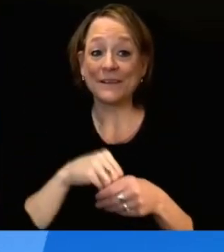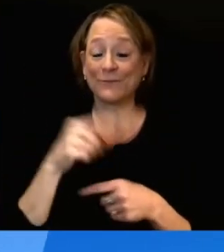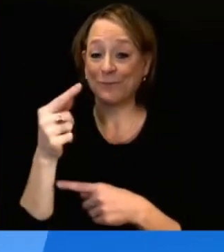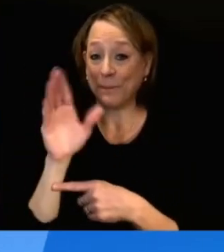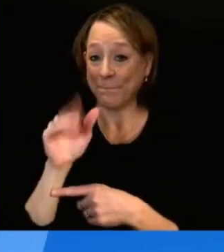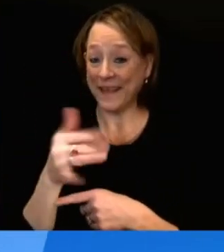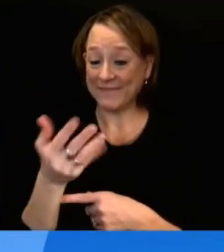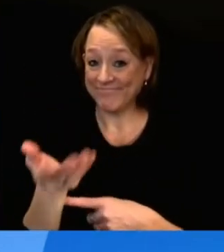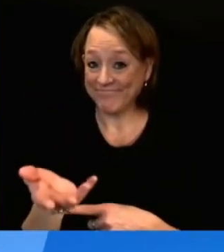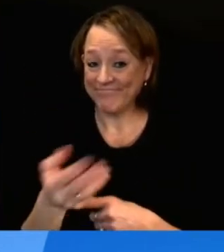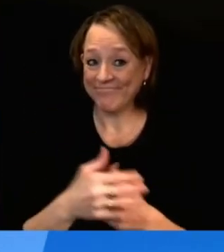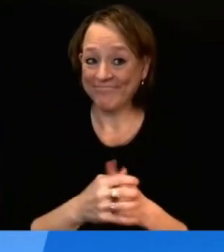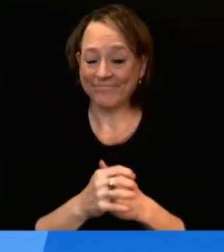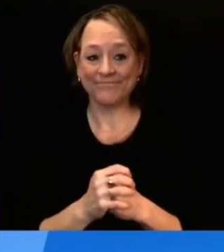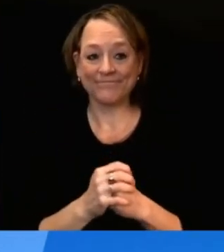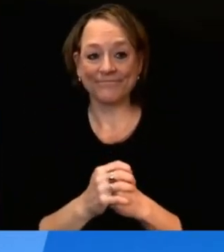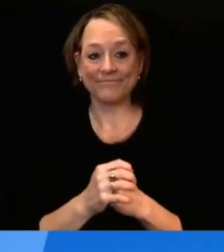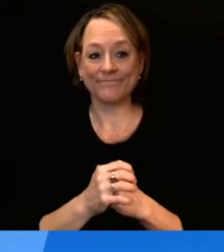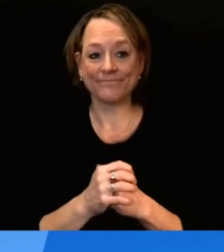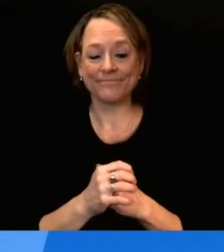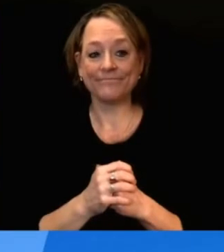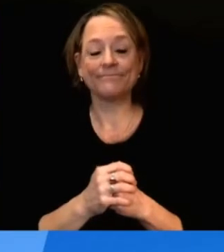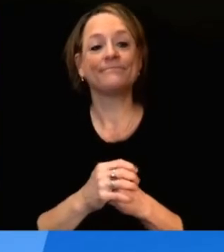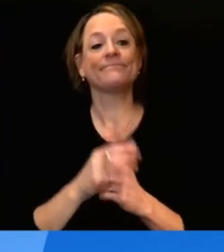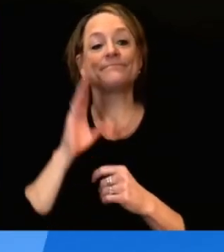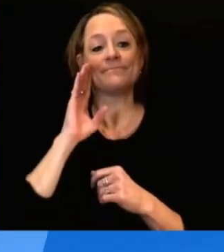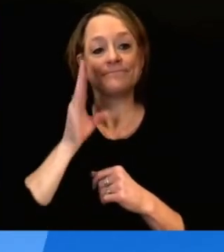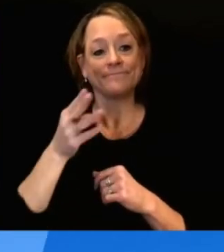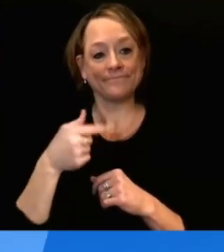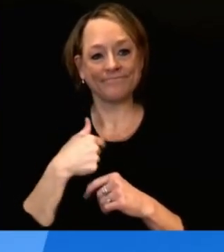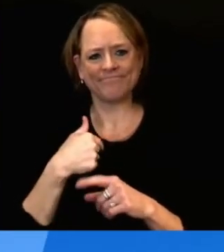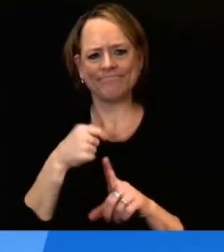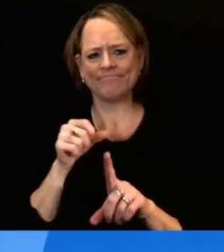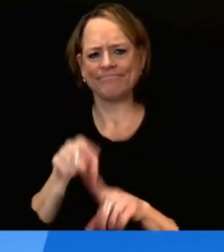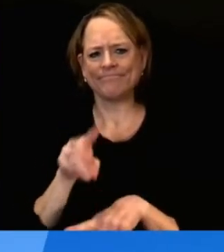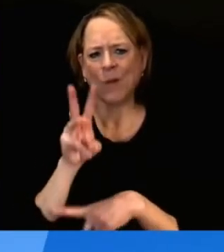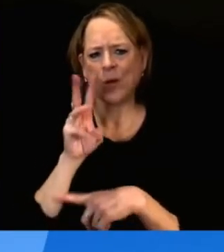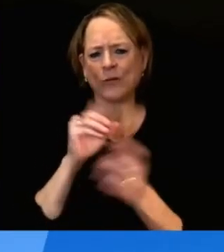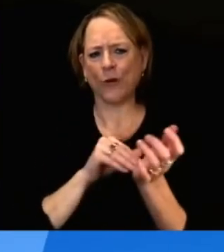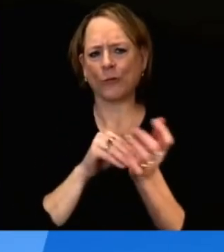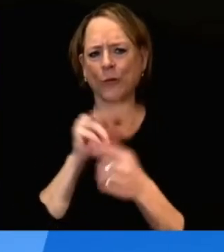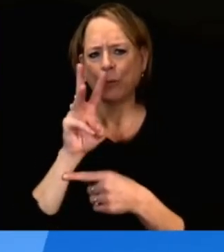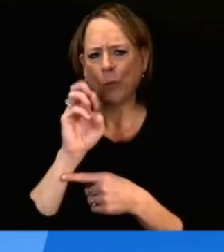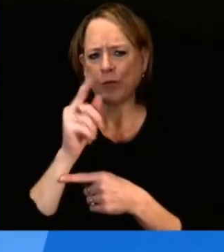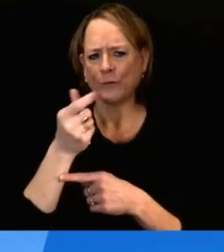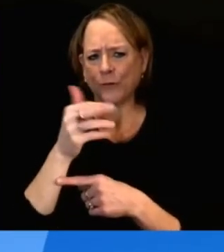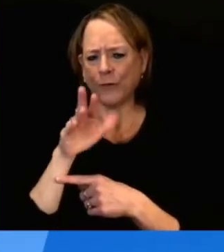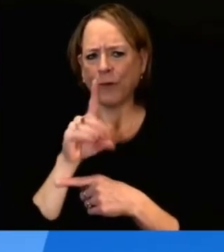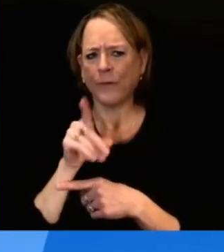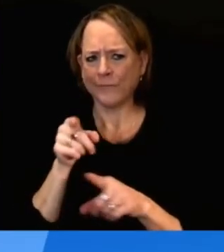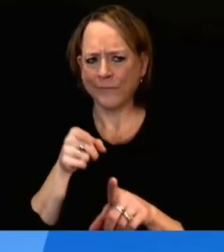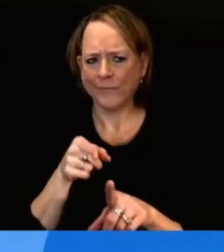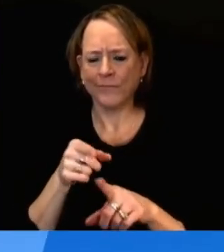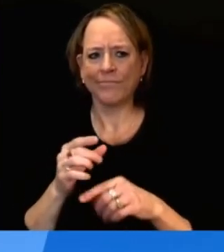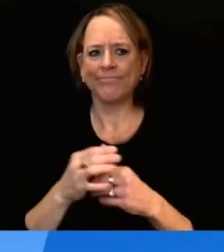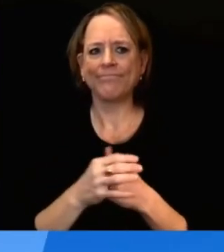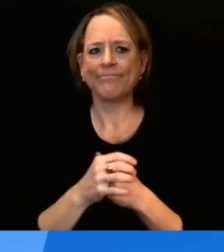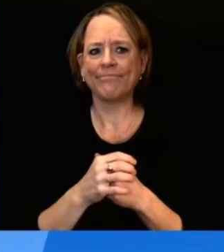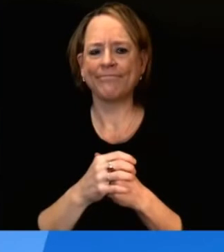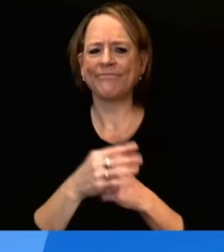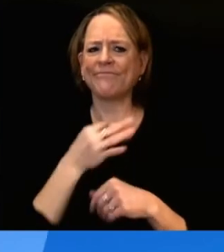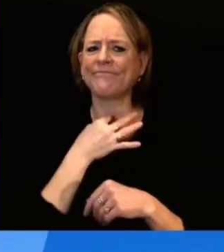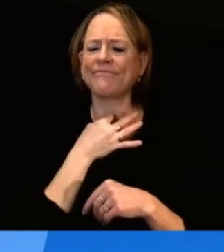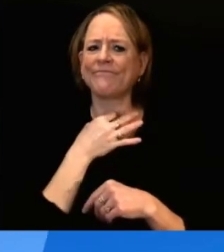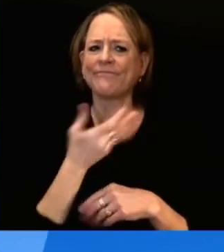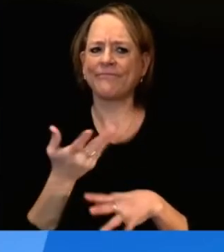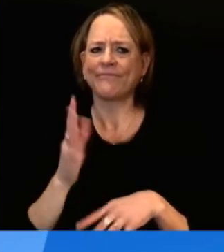Hi, my question is for Dr. Westergaard. Doctor, from a purely epidemiological perspective here, do you see